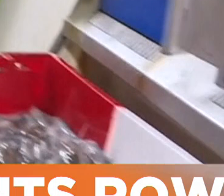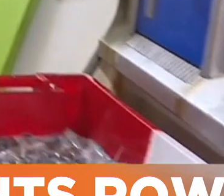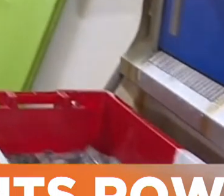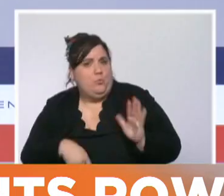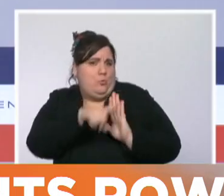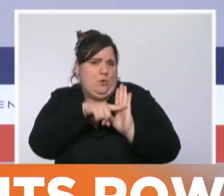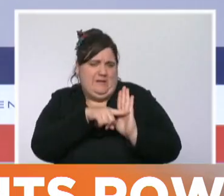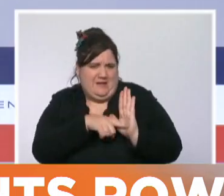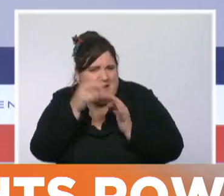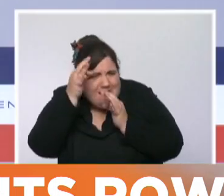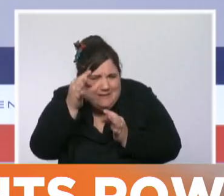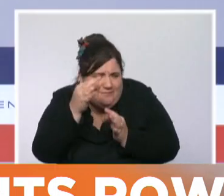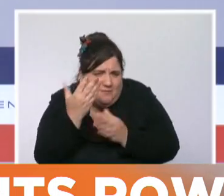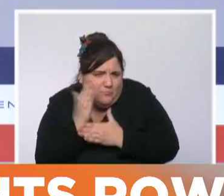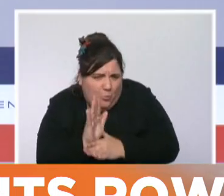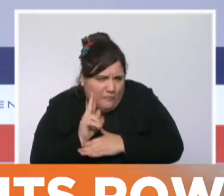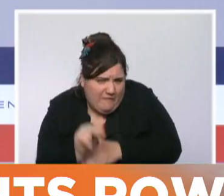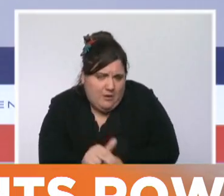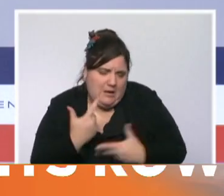deadline.